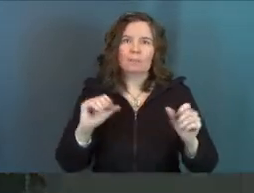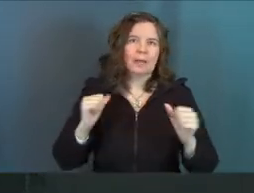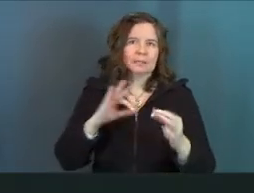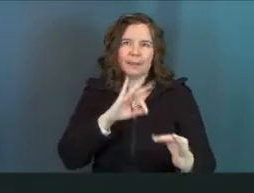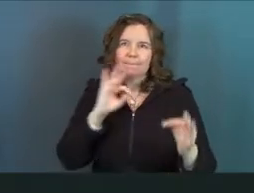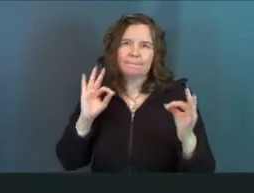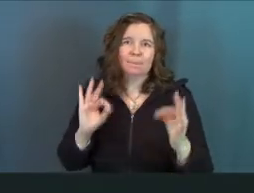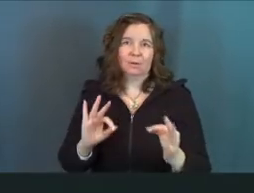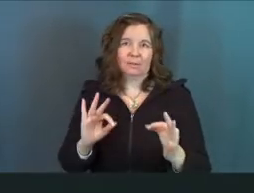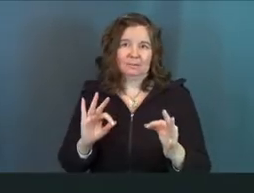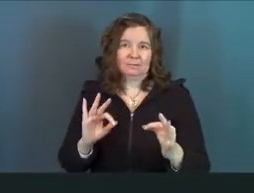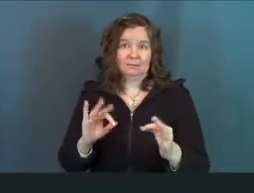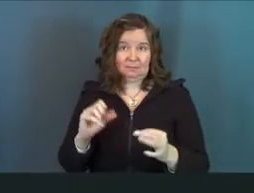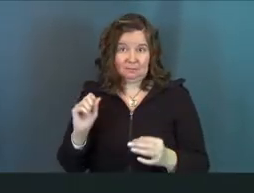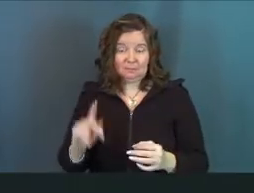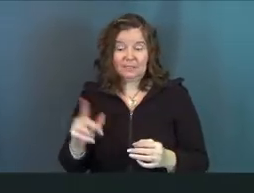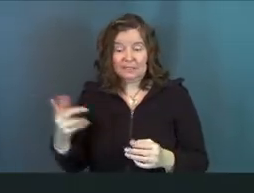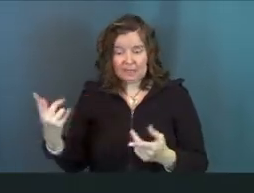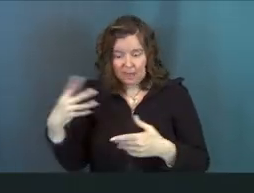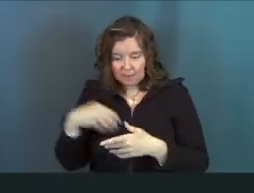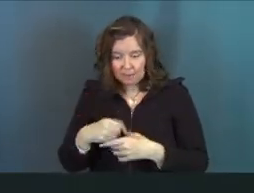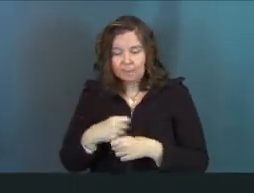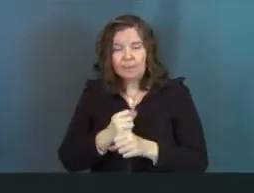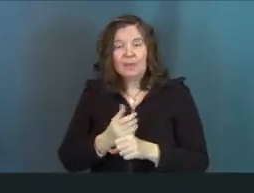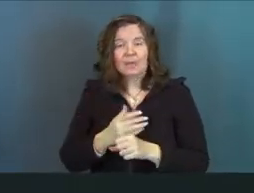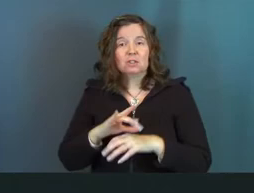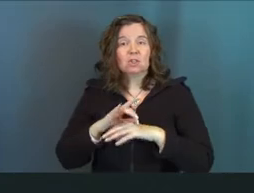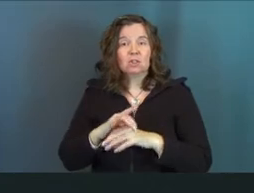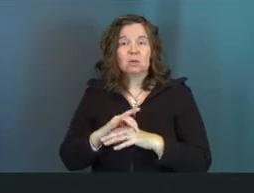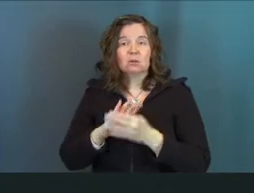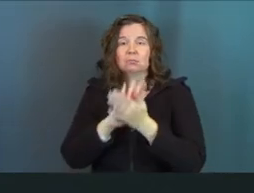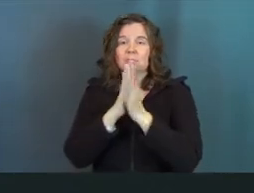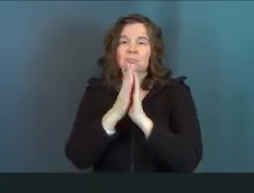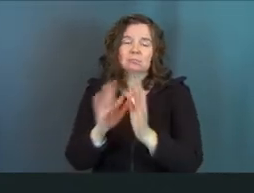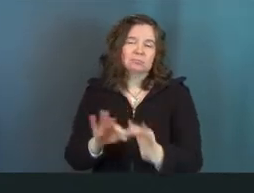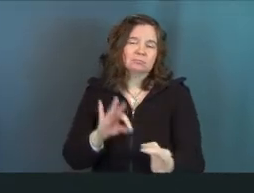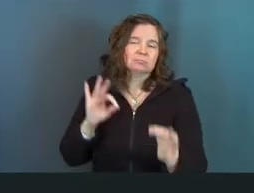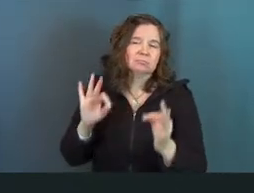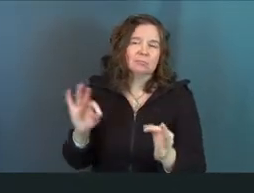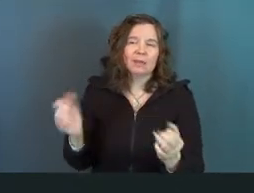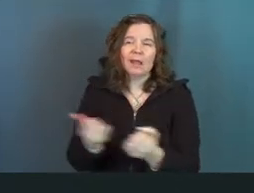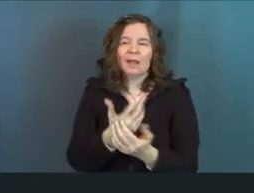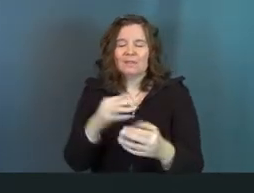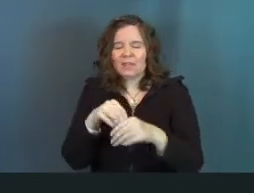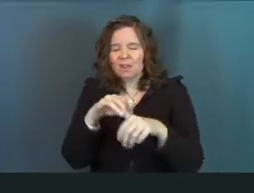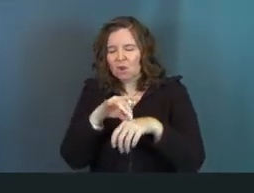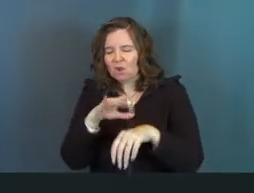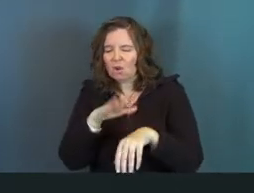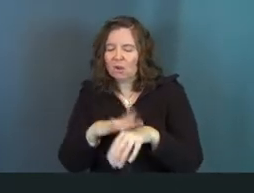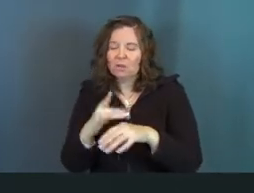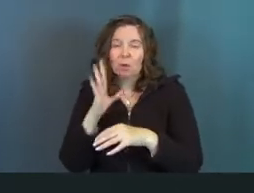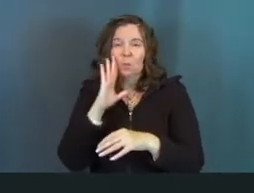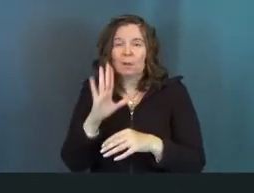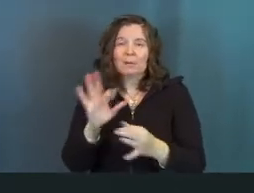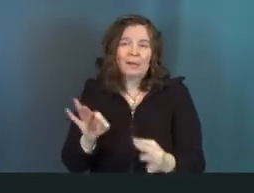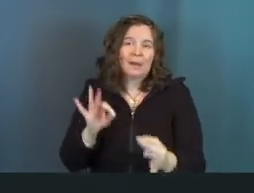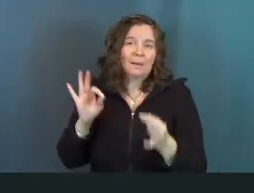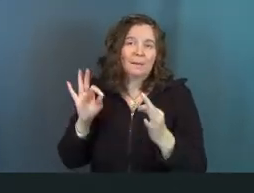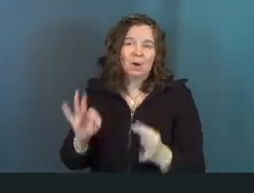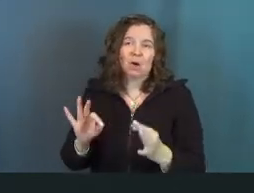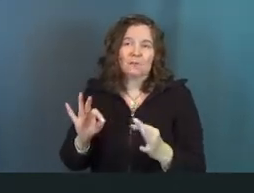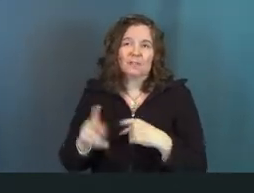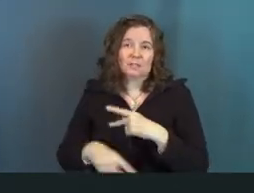it perfect. Okay, he comes in and he makes this earth perfect. Everything in the earth, on the earth, will be in its